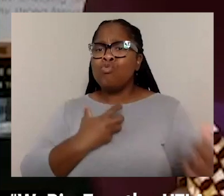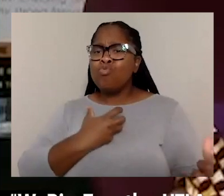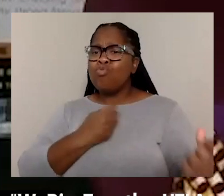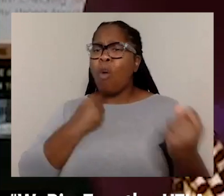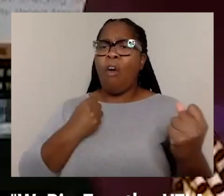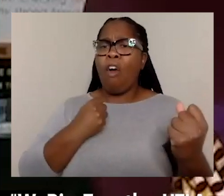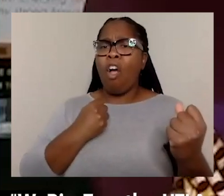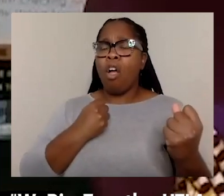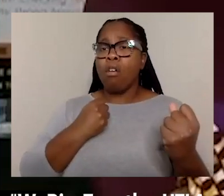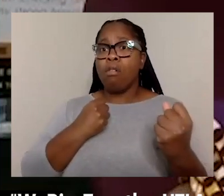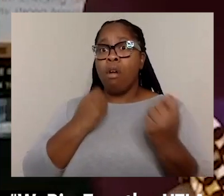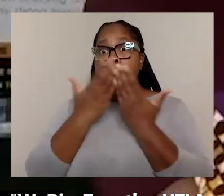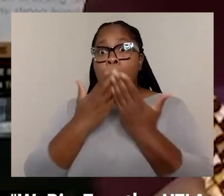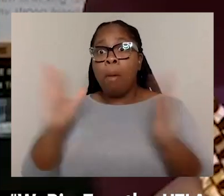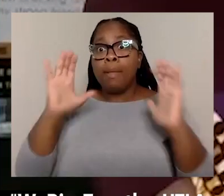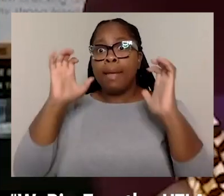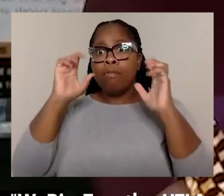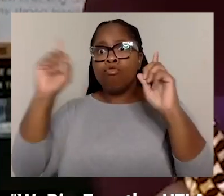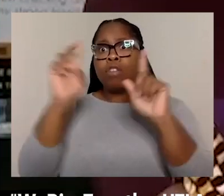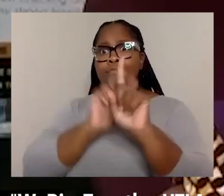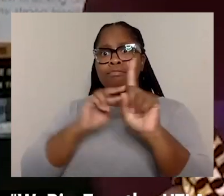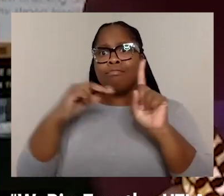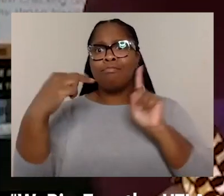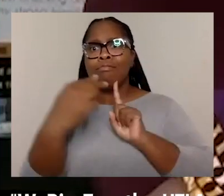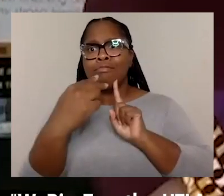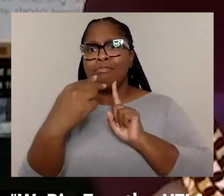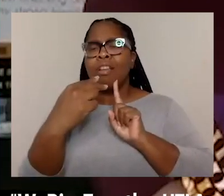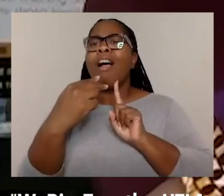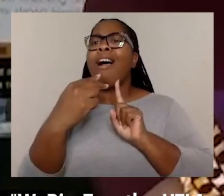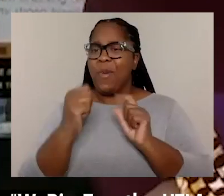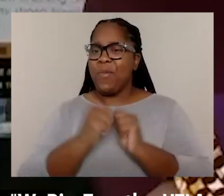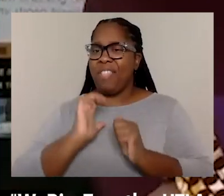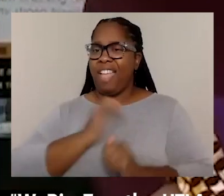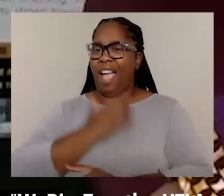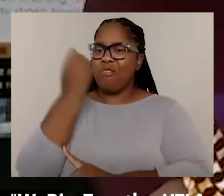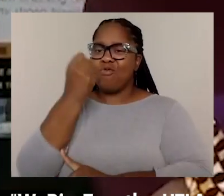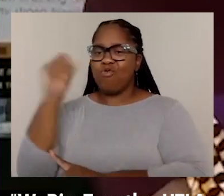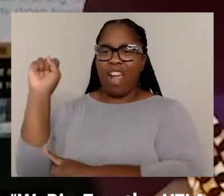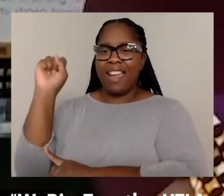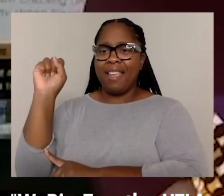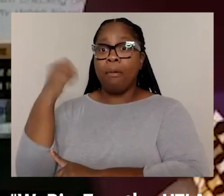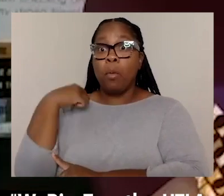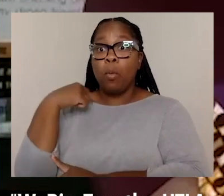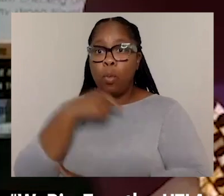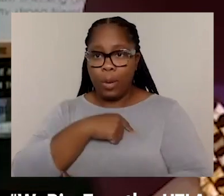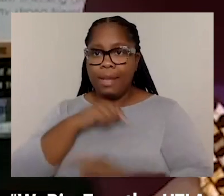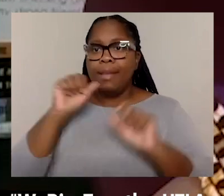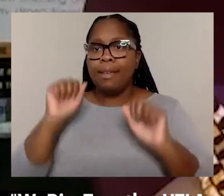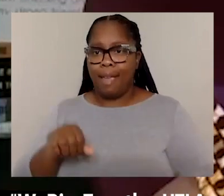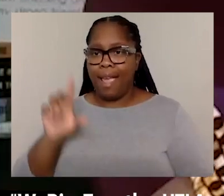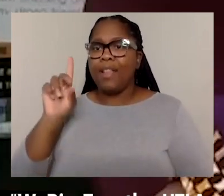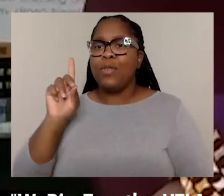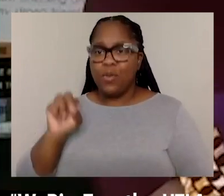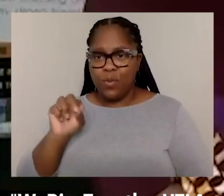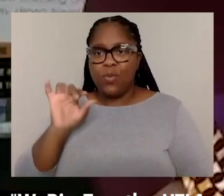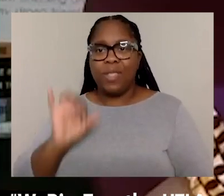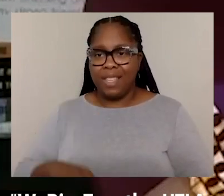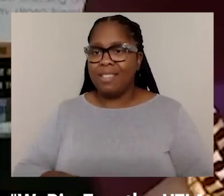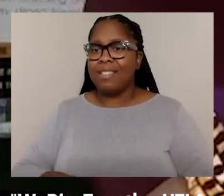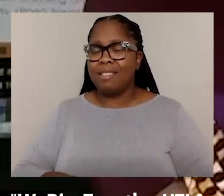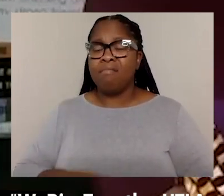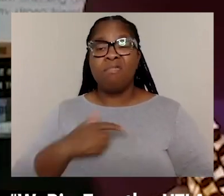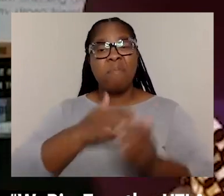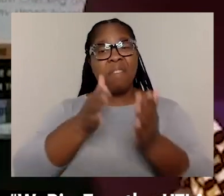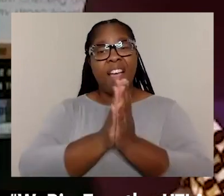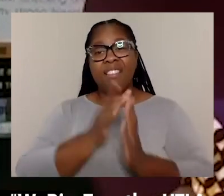of public education with our strike. We can do this. I'm asking you right now